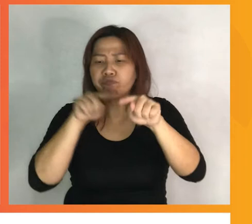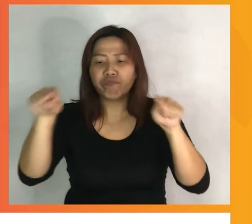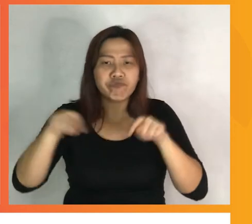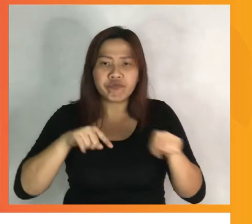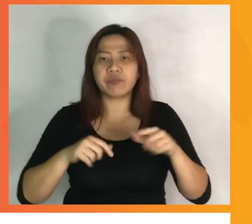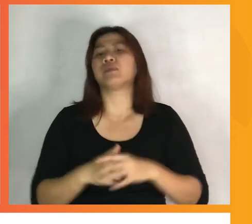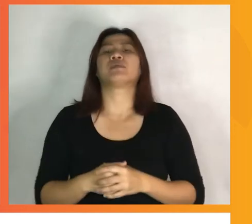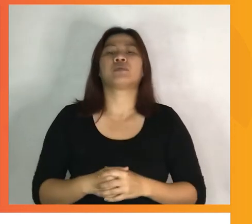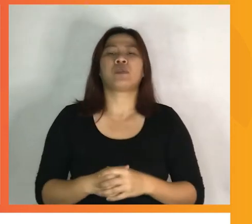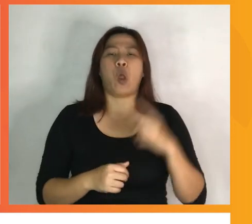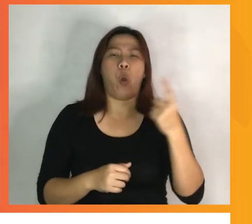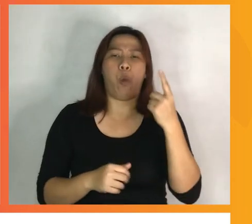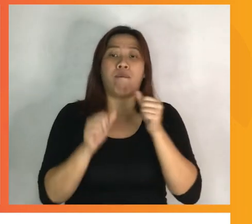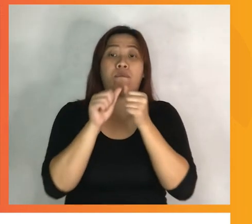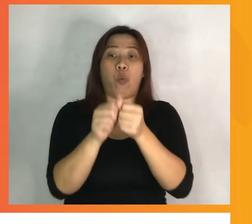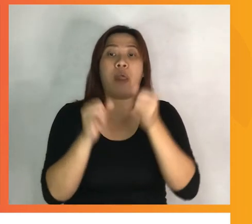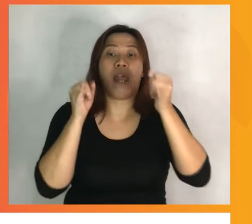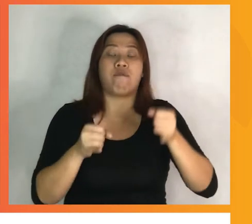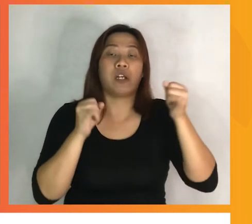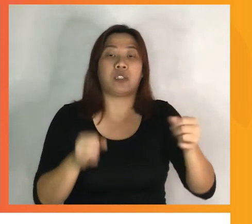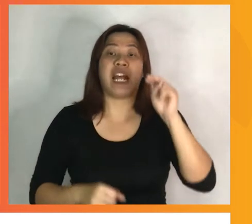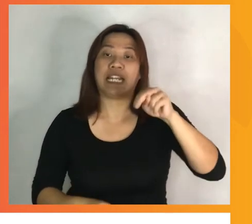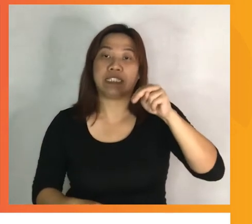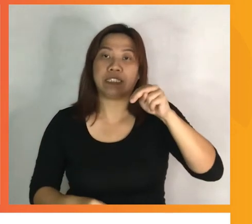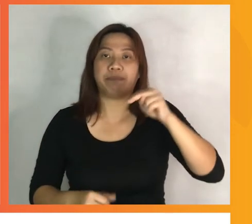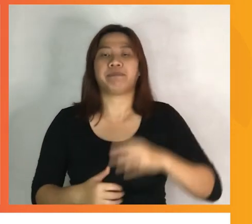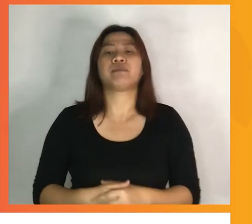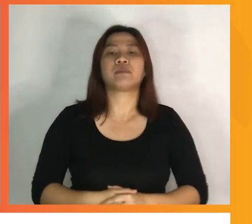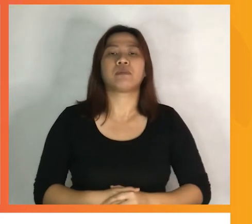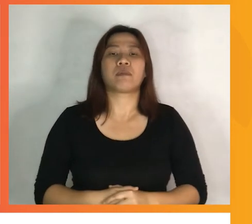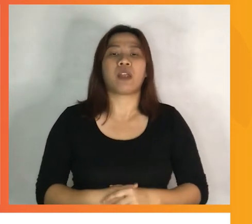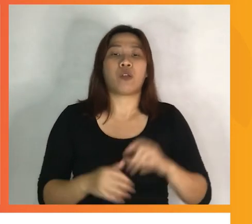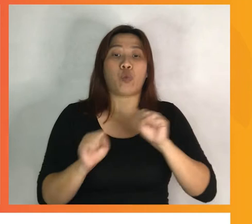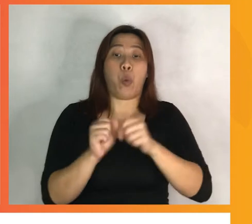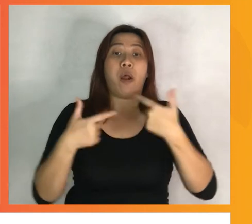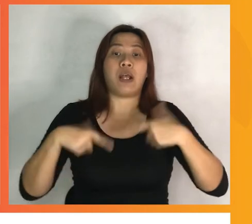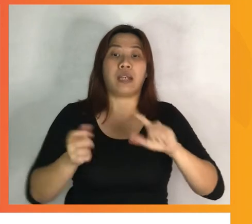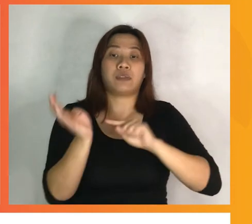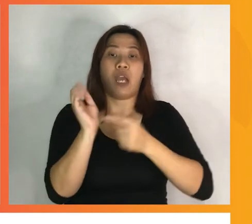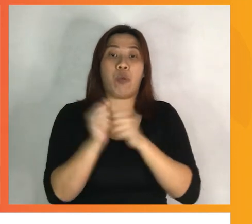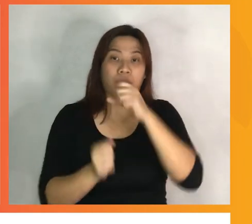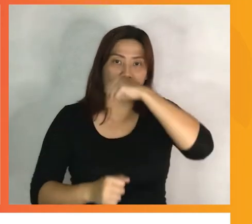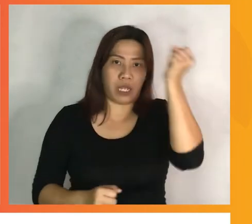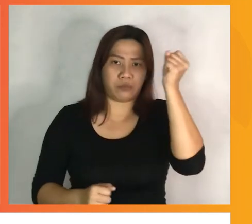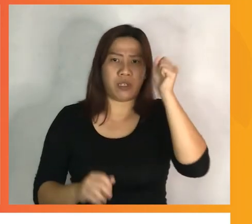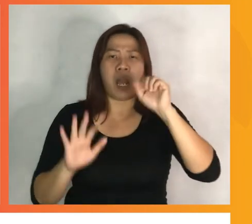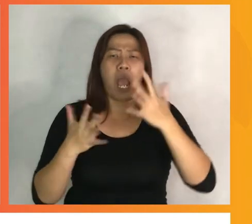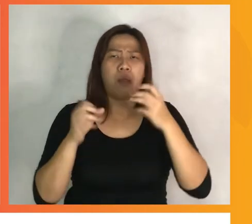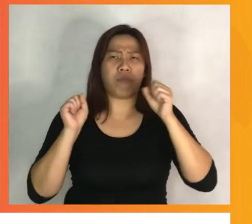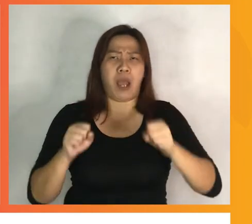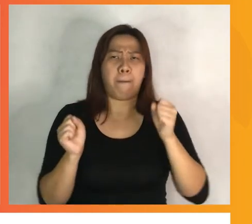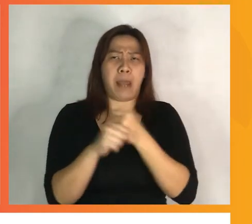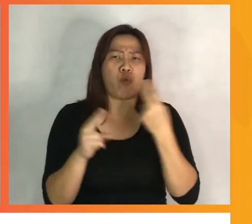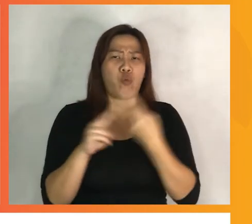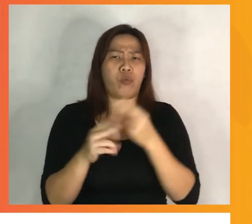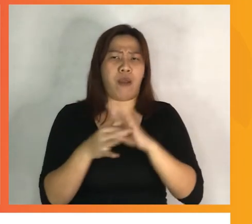and always adhering to individual needs. So let's start with space. How we can get the